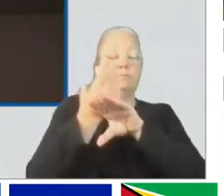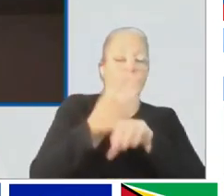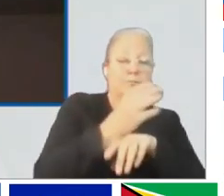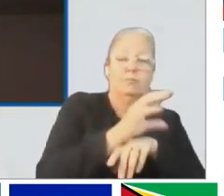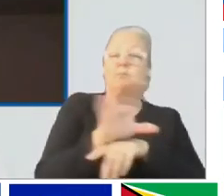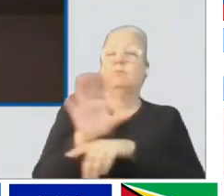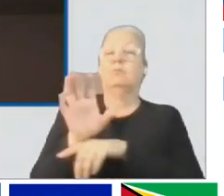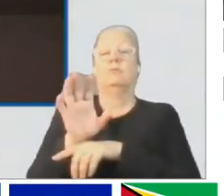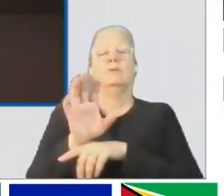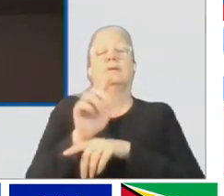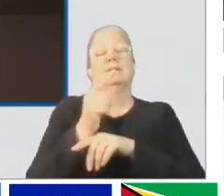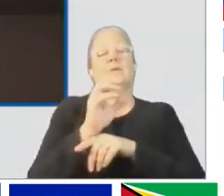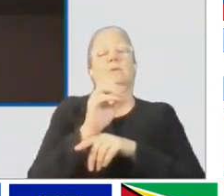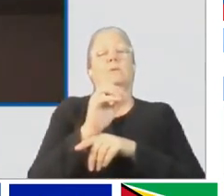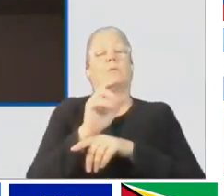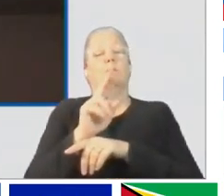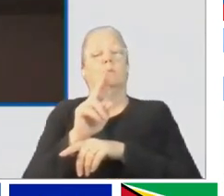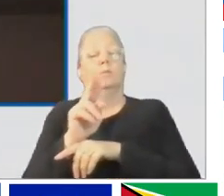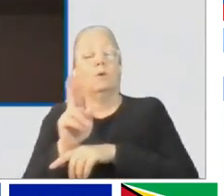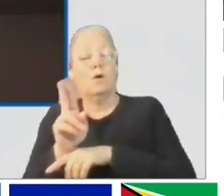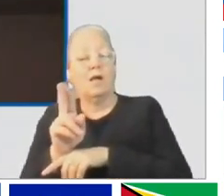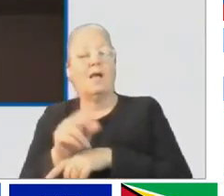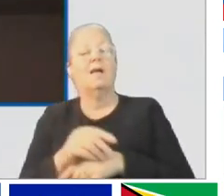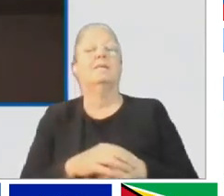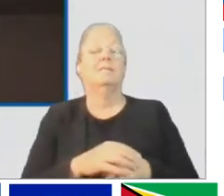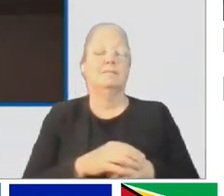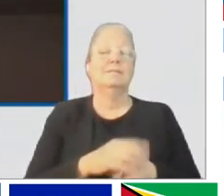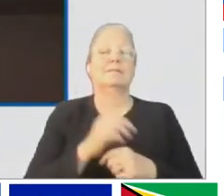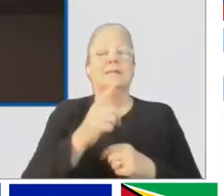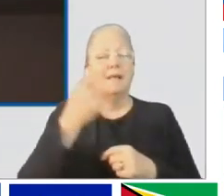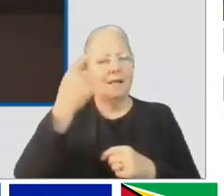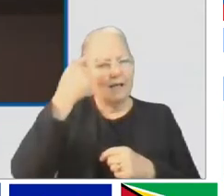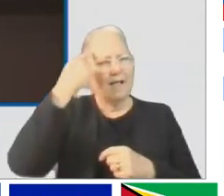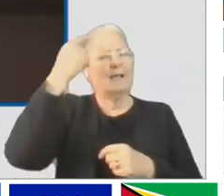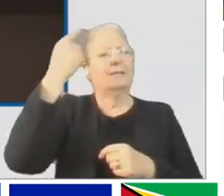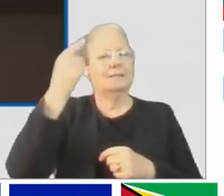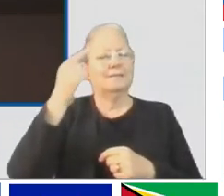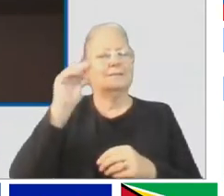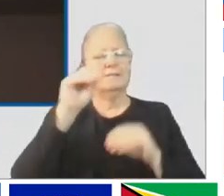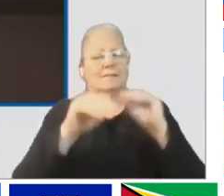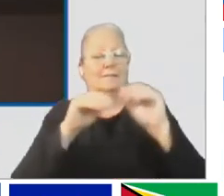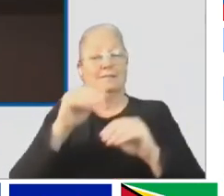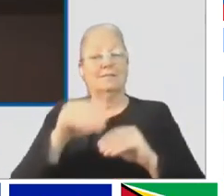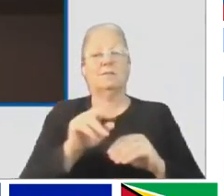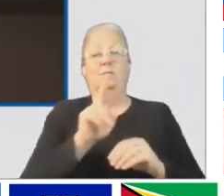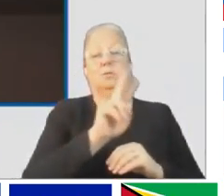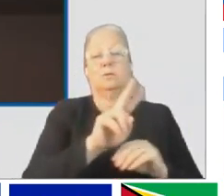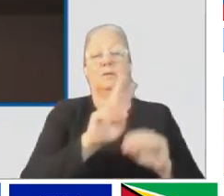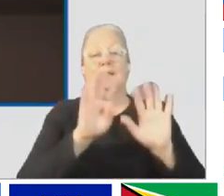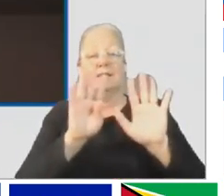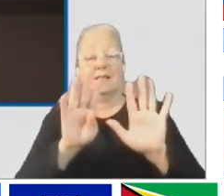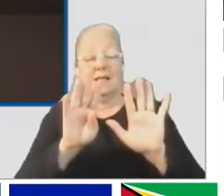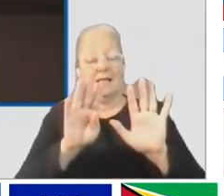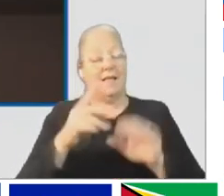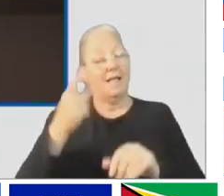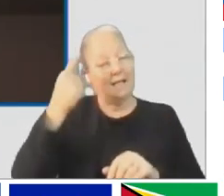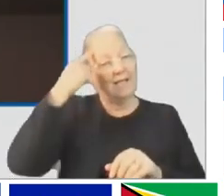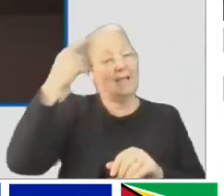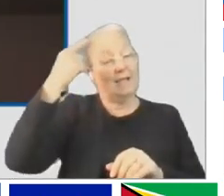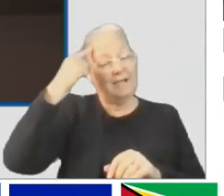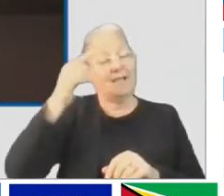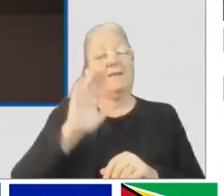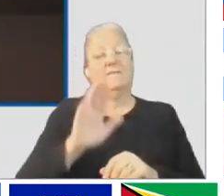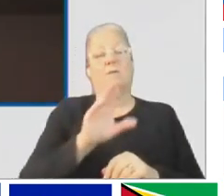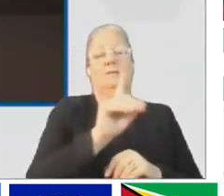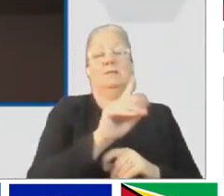it's an ideas incubator. There are 29 new ideas on disaster risk reduction that have been put forward. And so you have